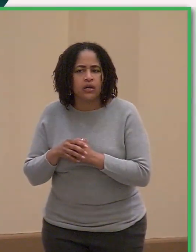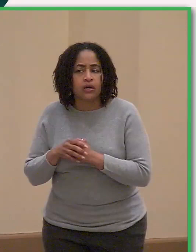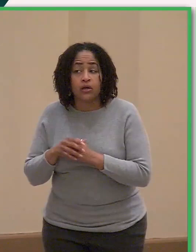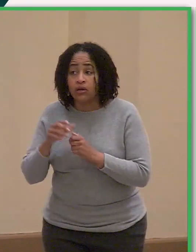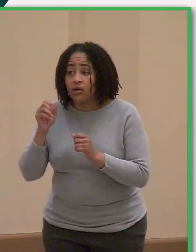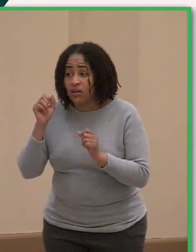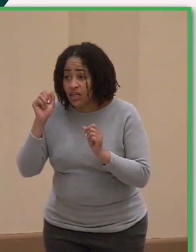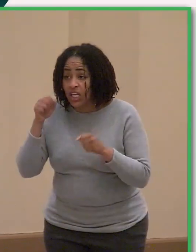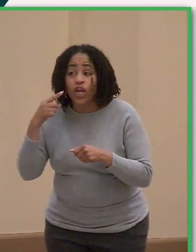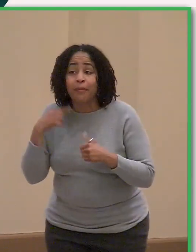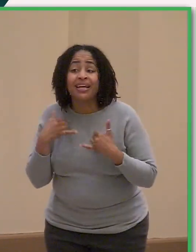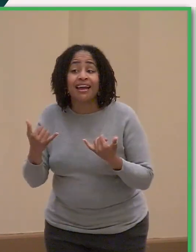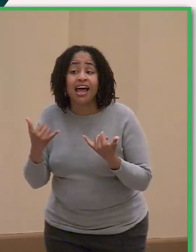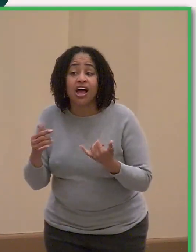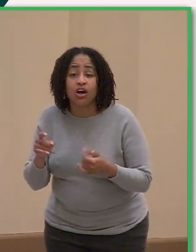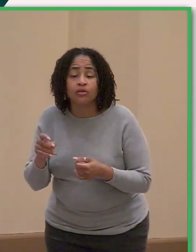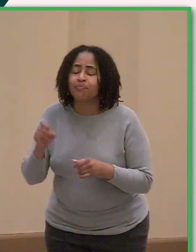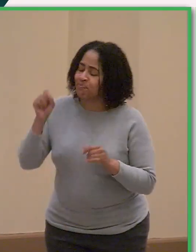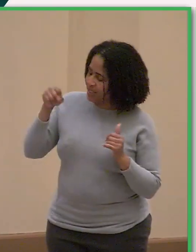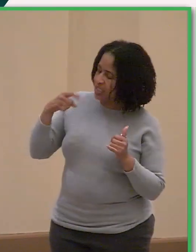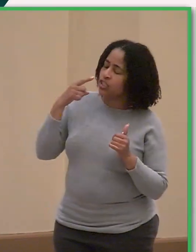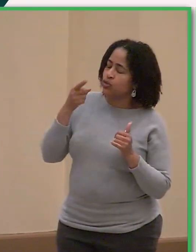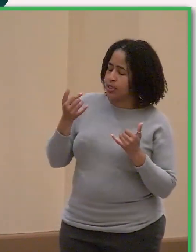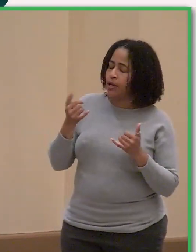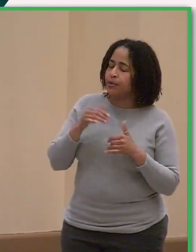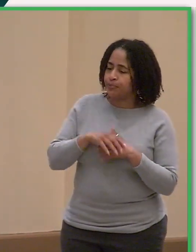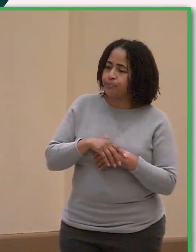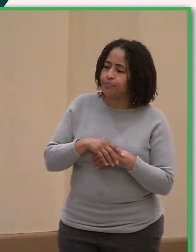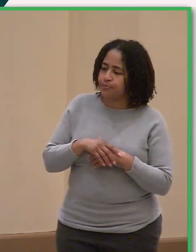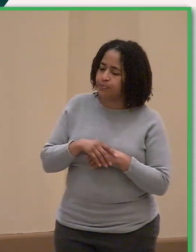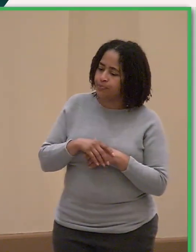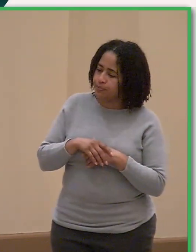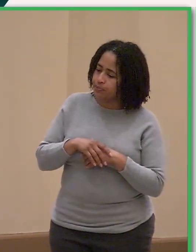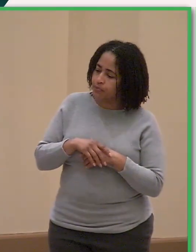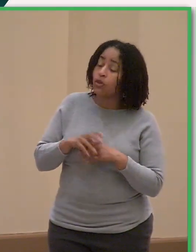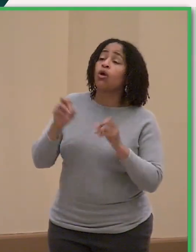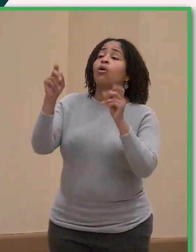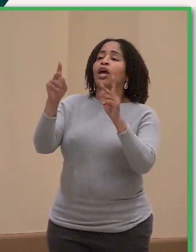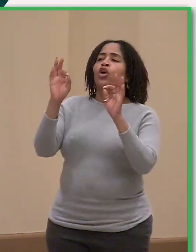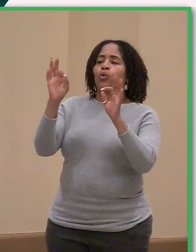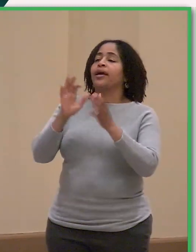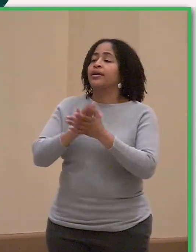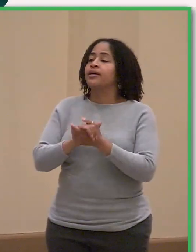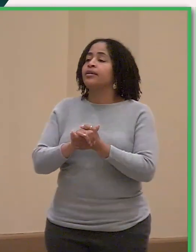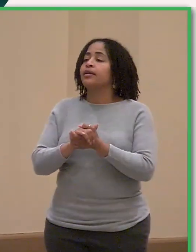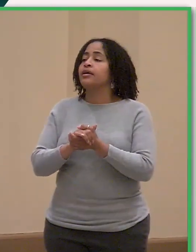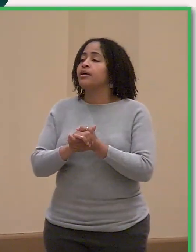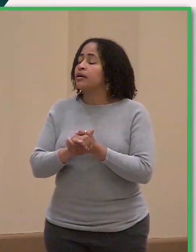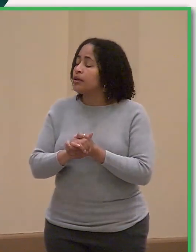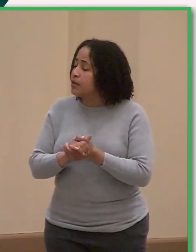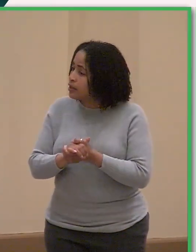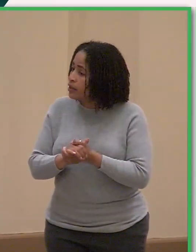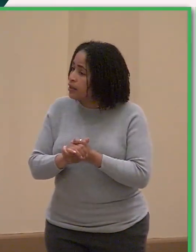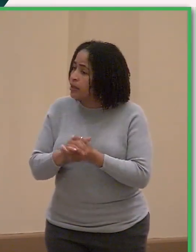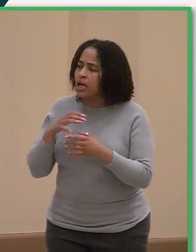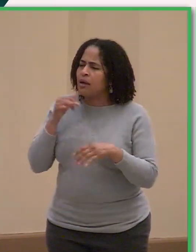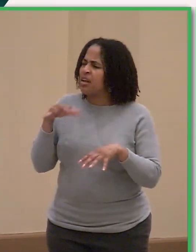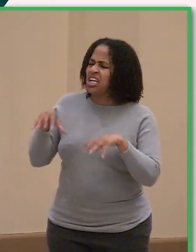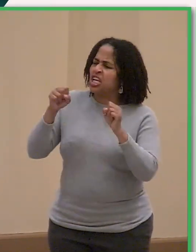Can you hear me now? Yes, we can hear you, Mr. Jenkins. Okay, great. I won't take up too much